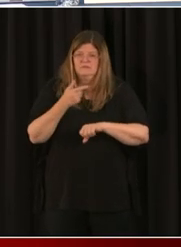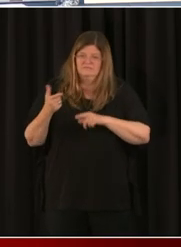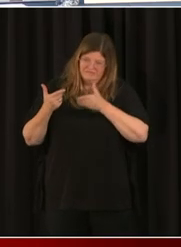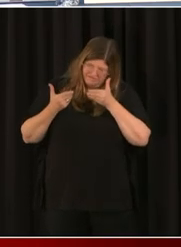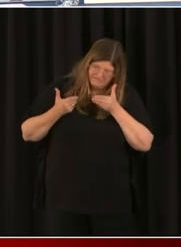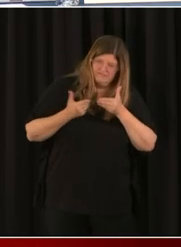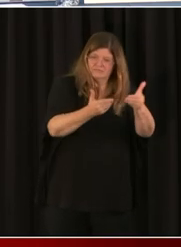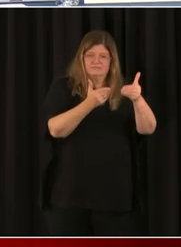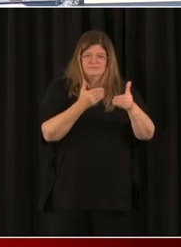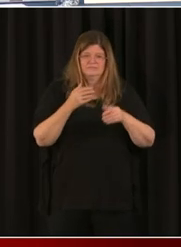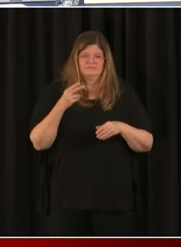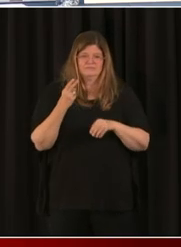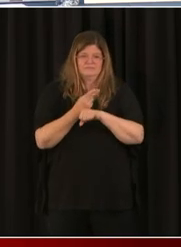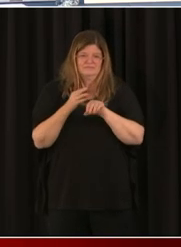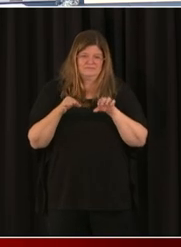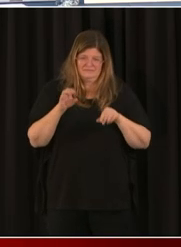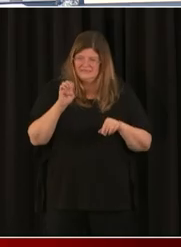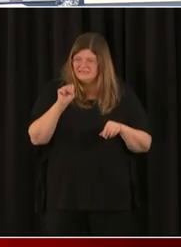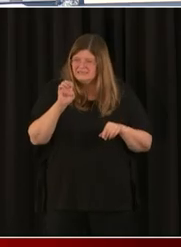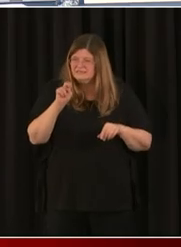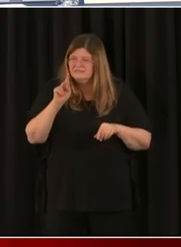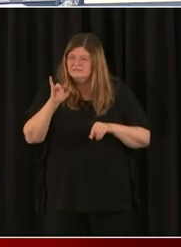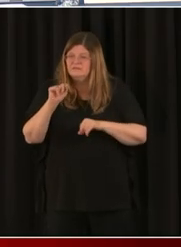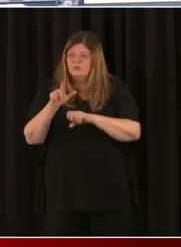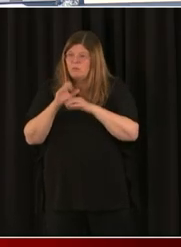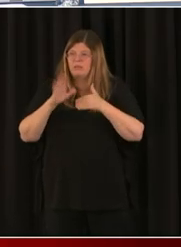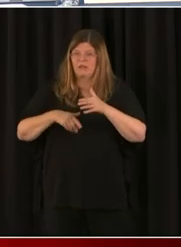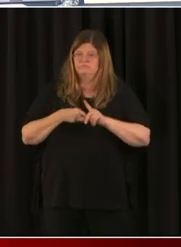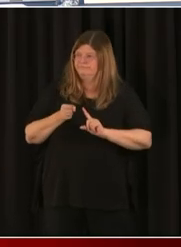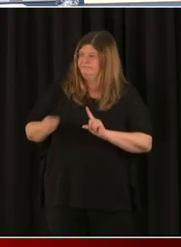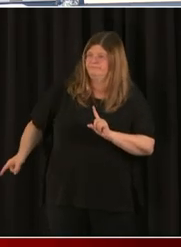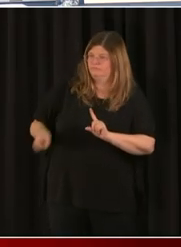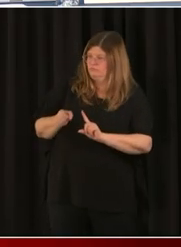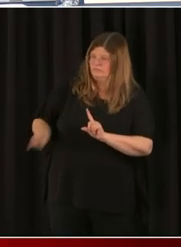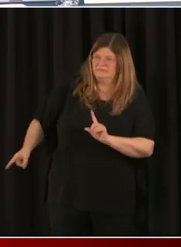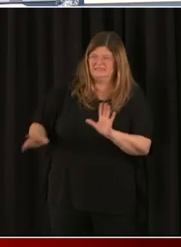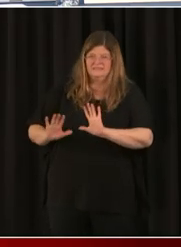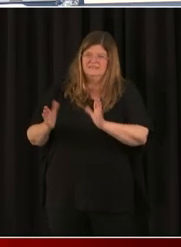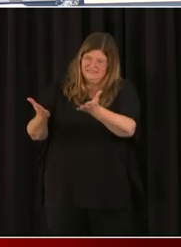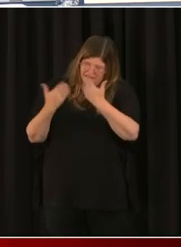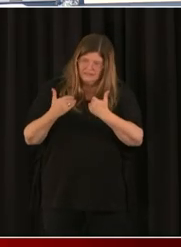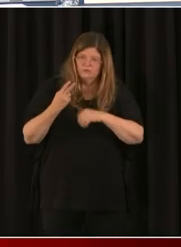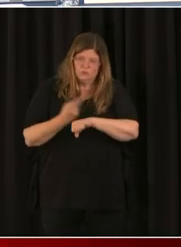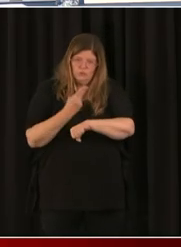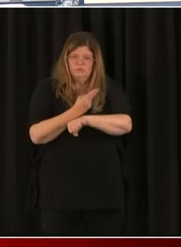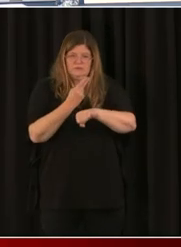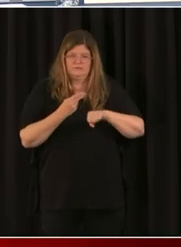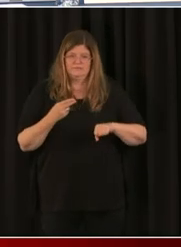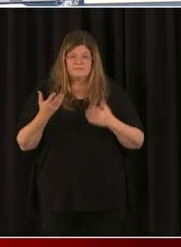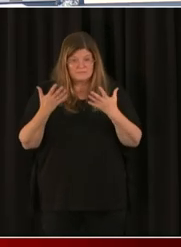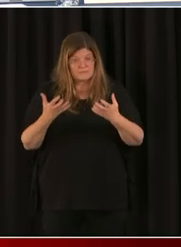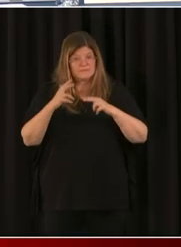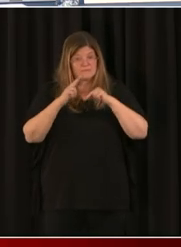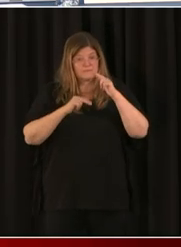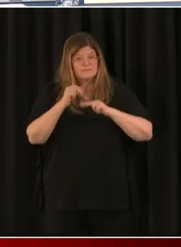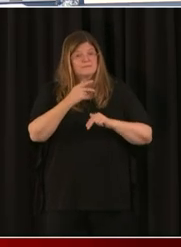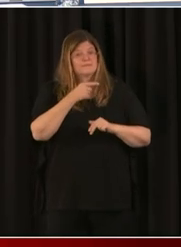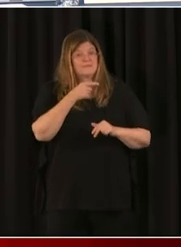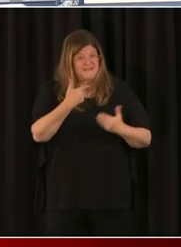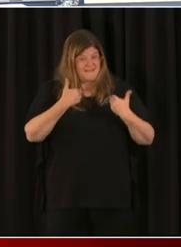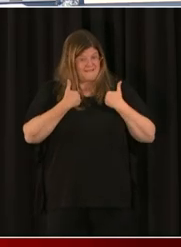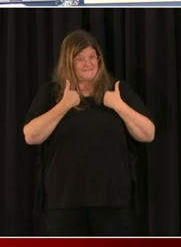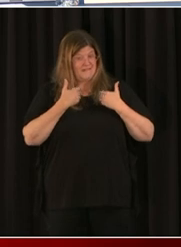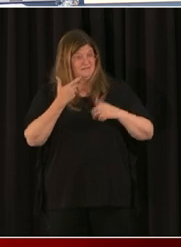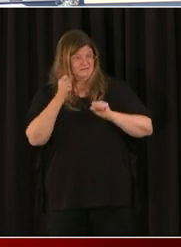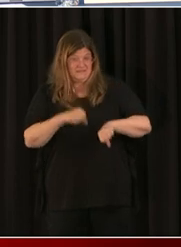should vaccinate those essential workers in lieu of wasting vaccine. If you are a healthcare facility that has patients around who